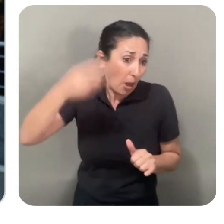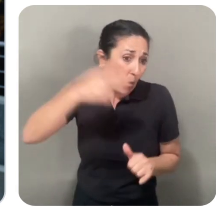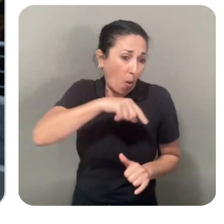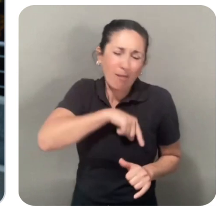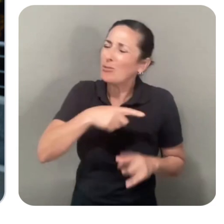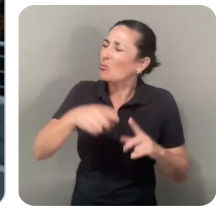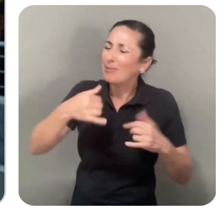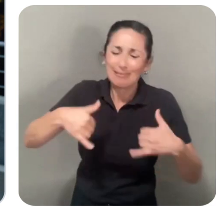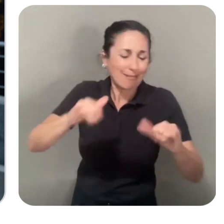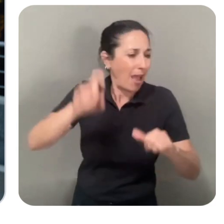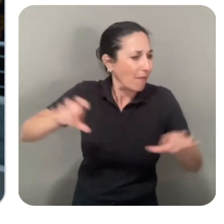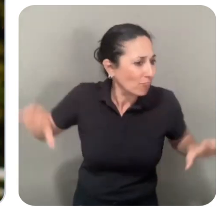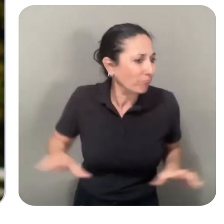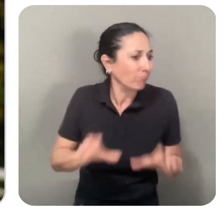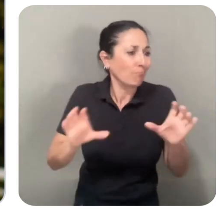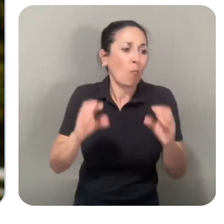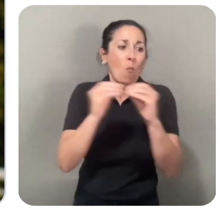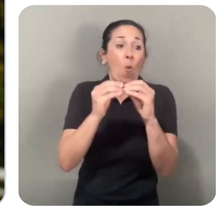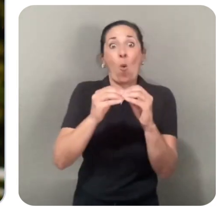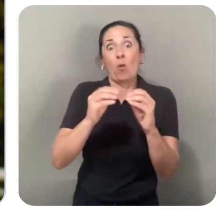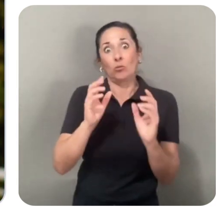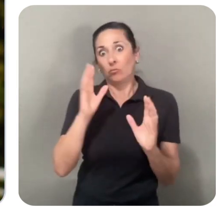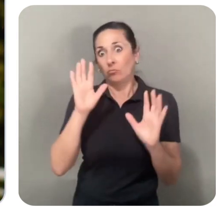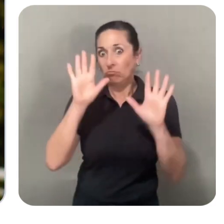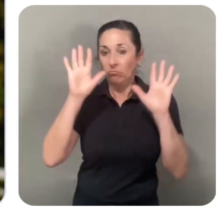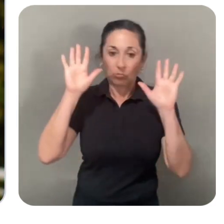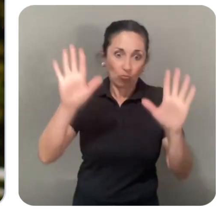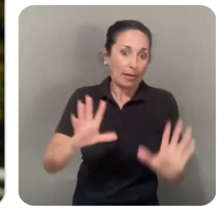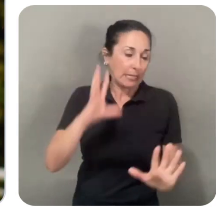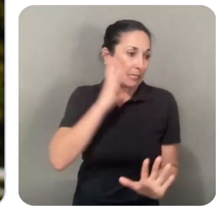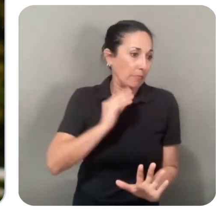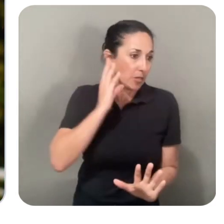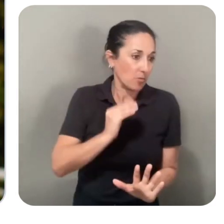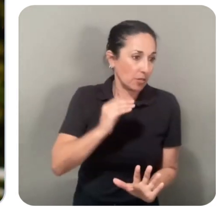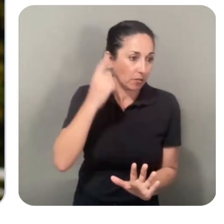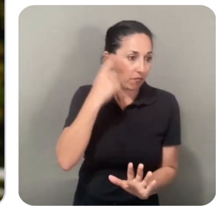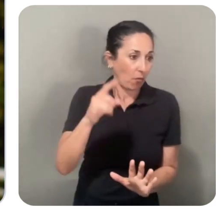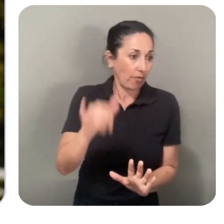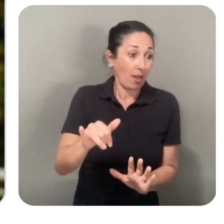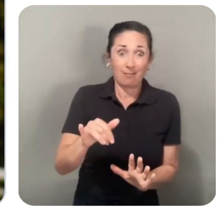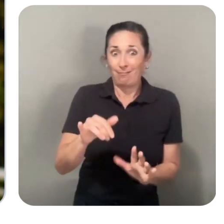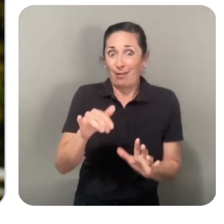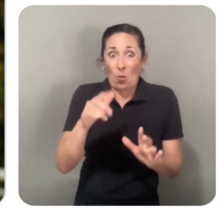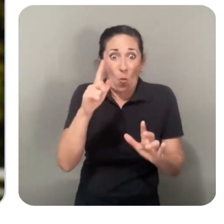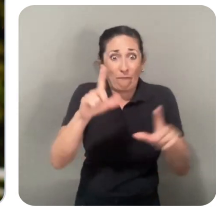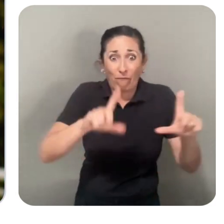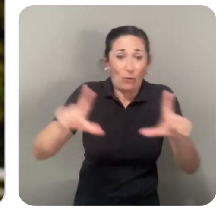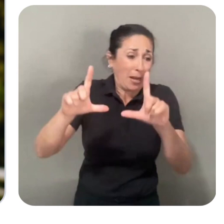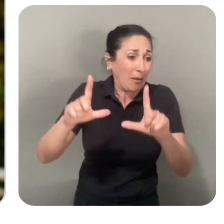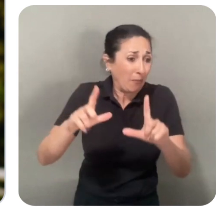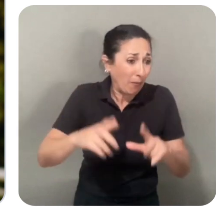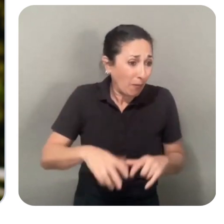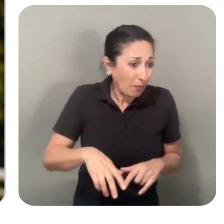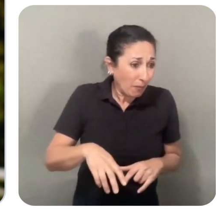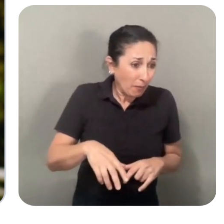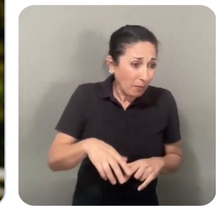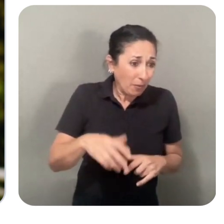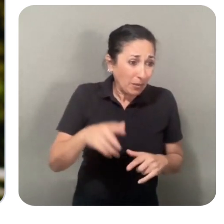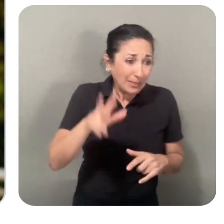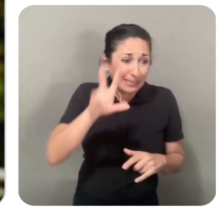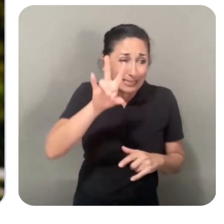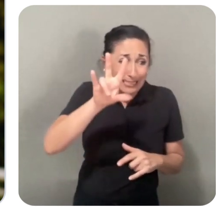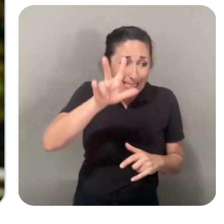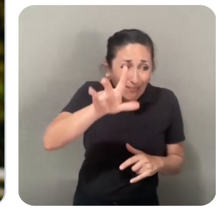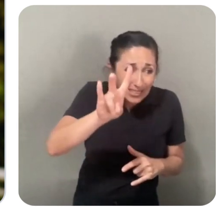to deliver a VR experience. You are targeting at least 72 frames per second, ideally 90 frames or even